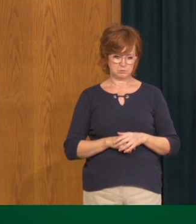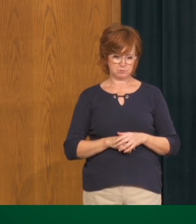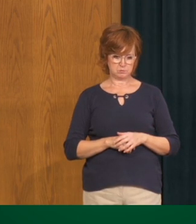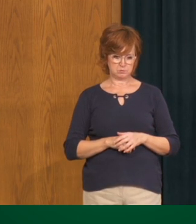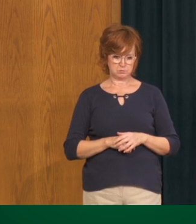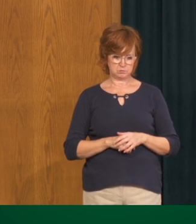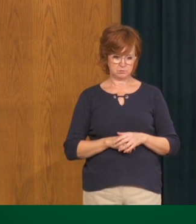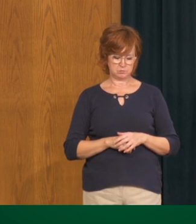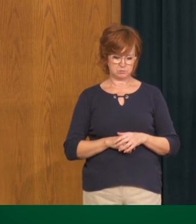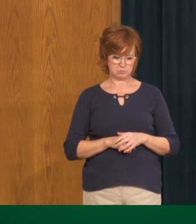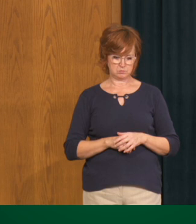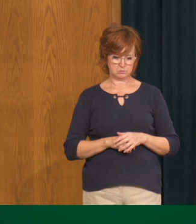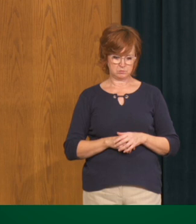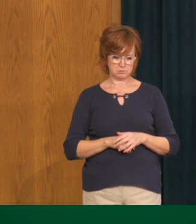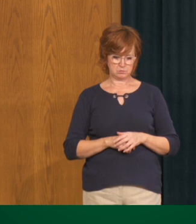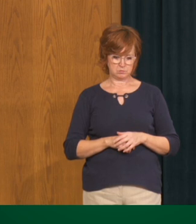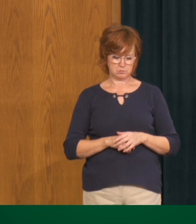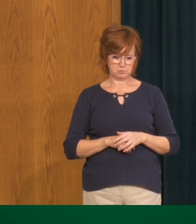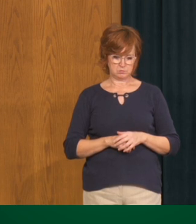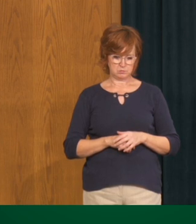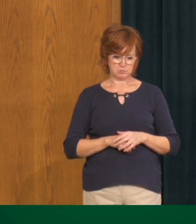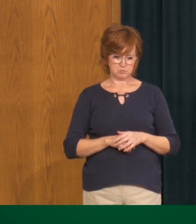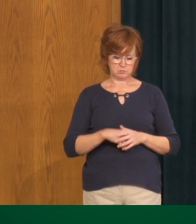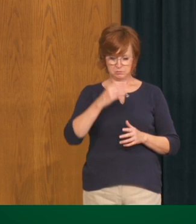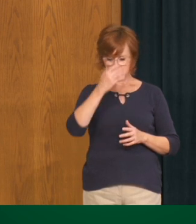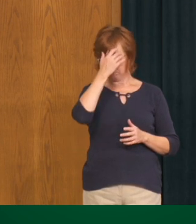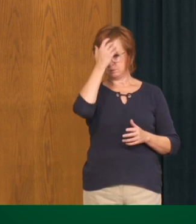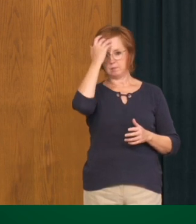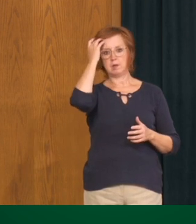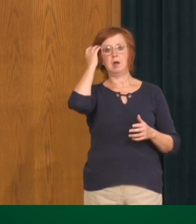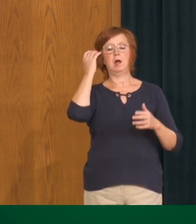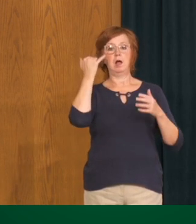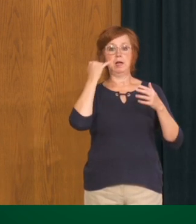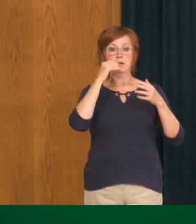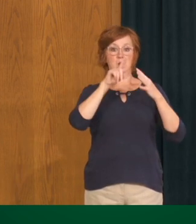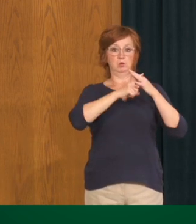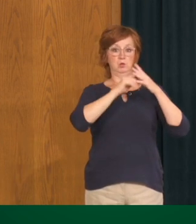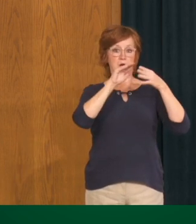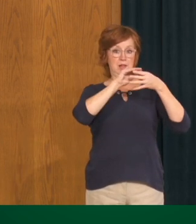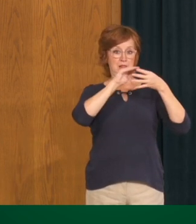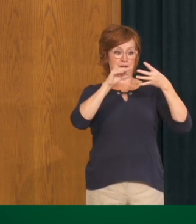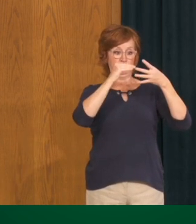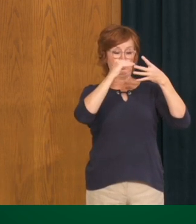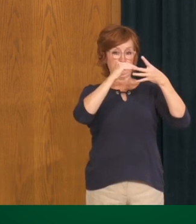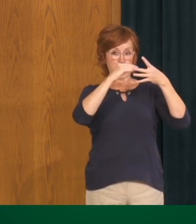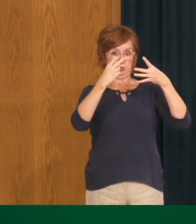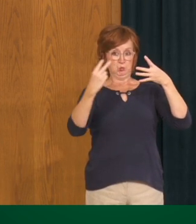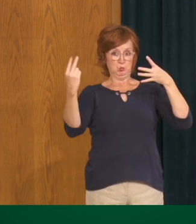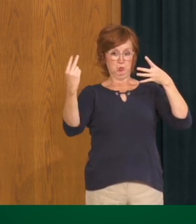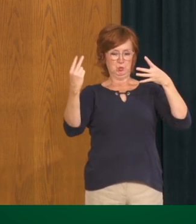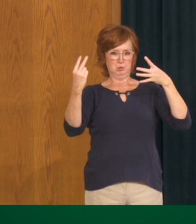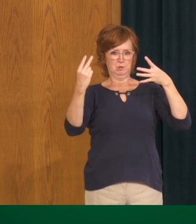not start every school division at higher levels and then move backwards if case numbers don't go up?